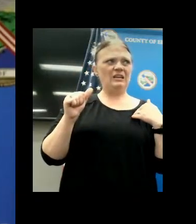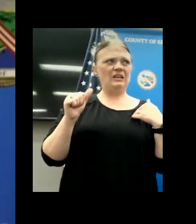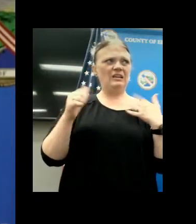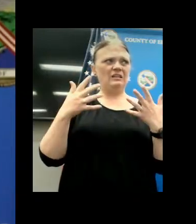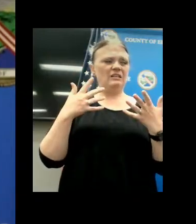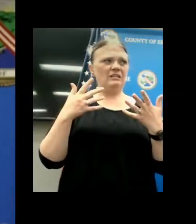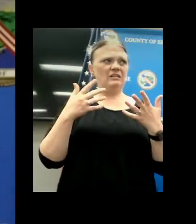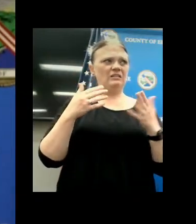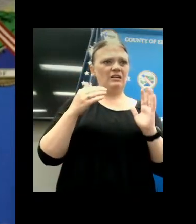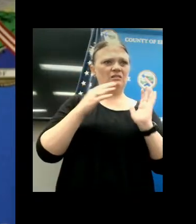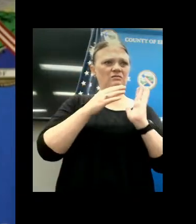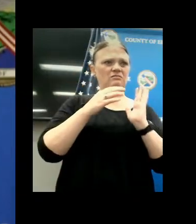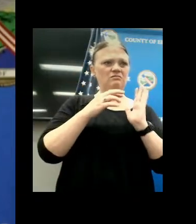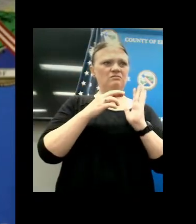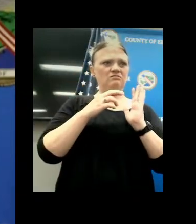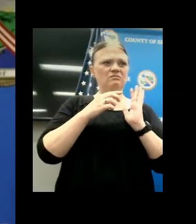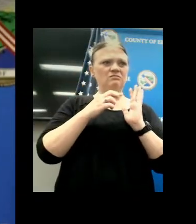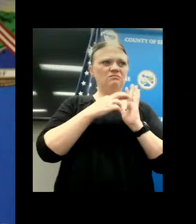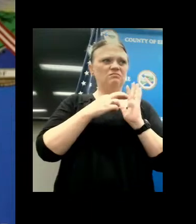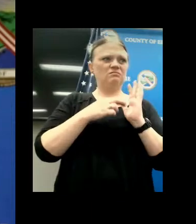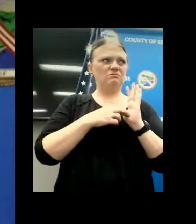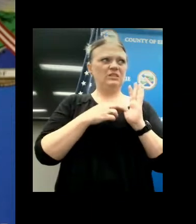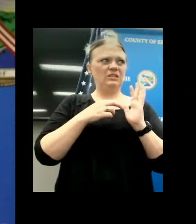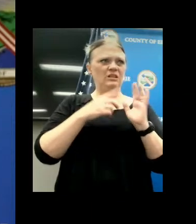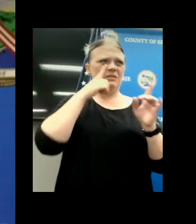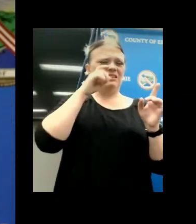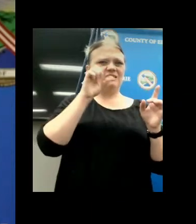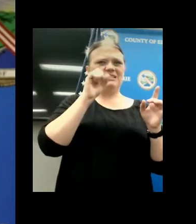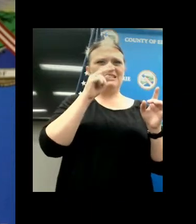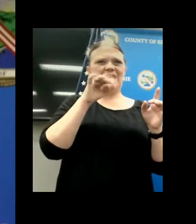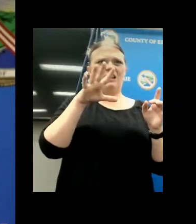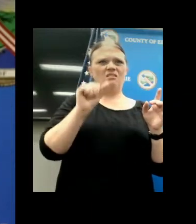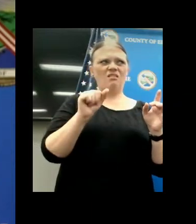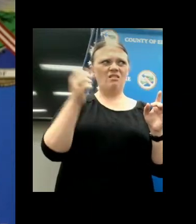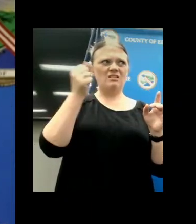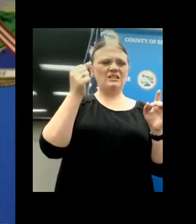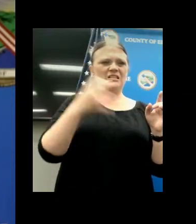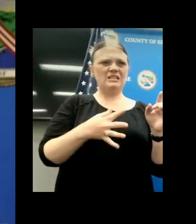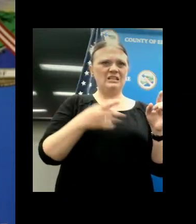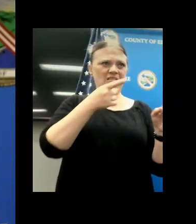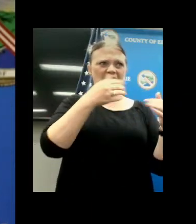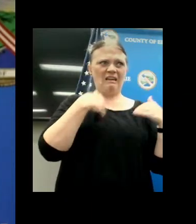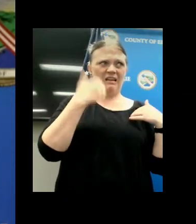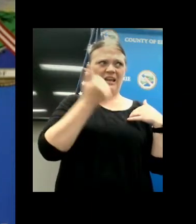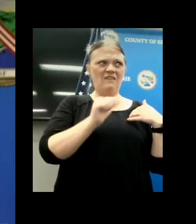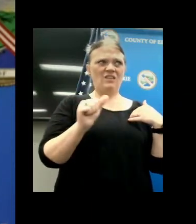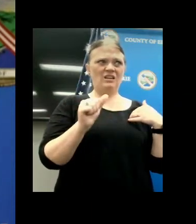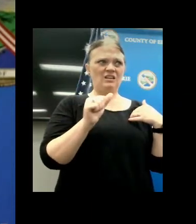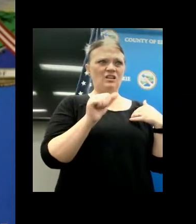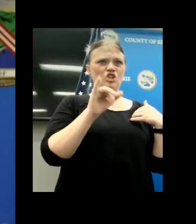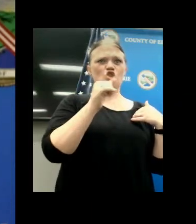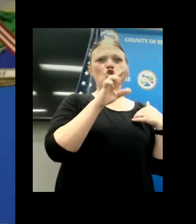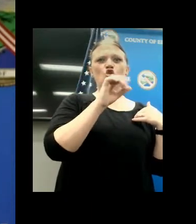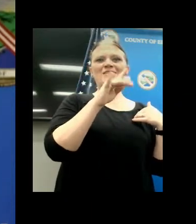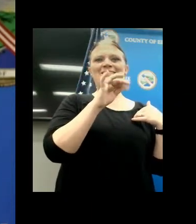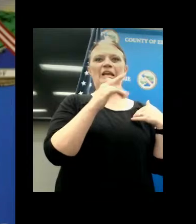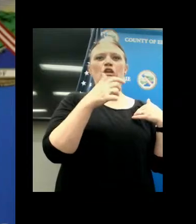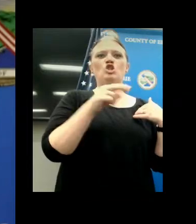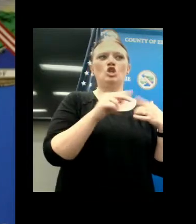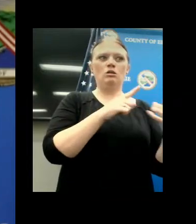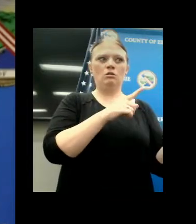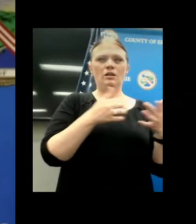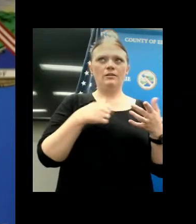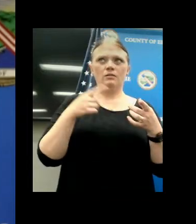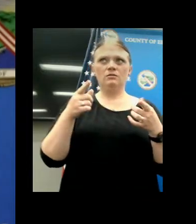because it's a Seneca casino? I will have to get back to you on that. Good question. Dr., on